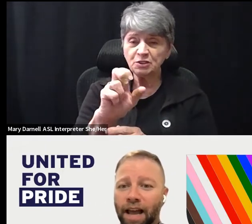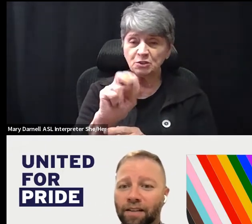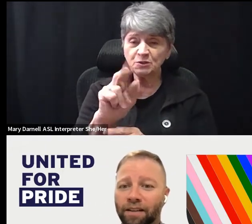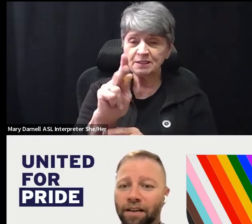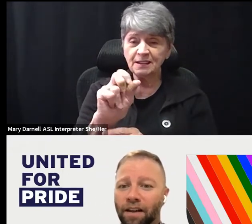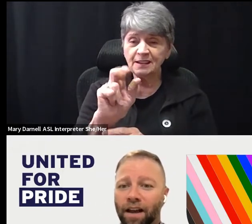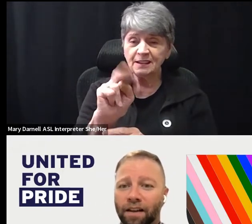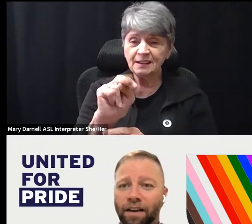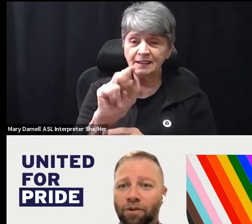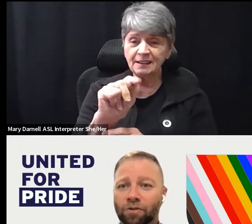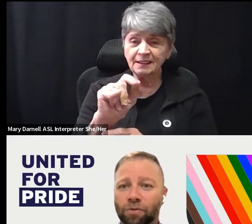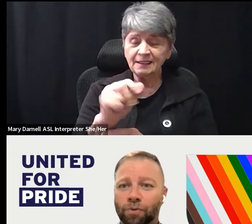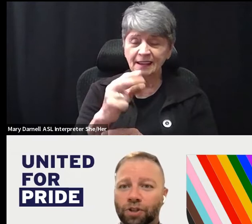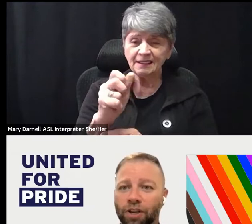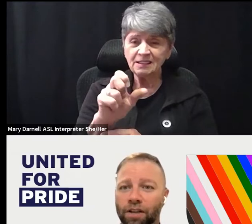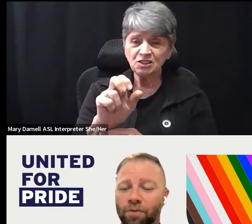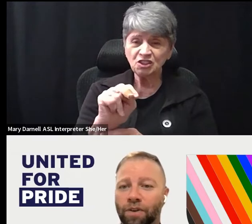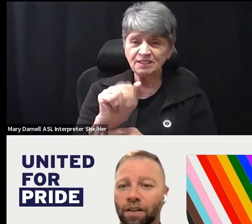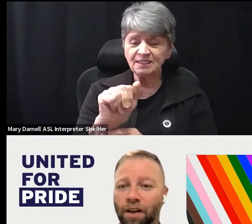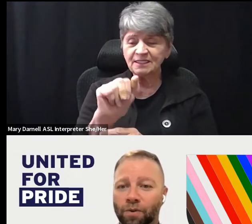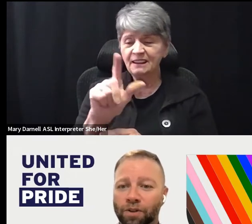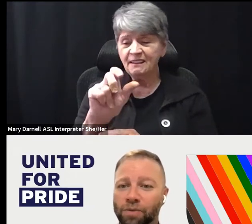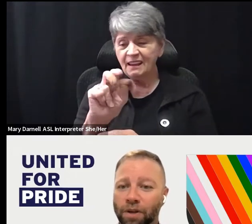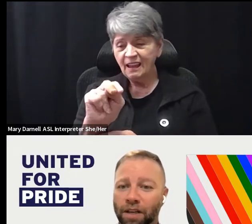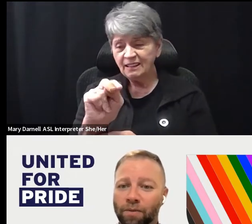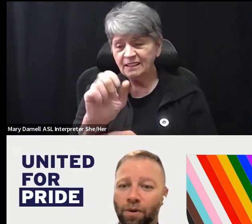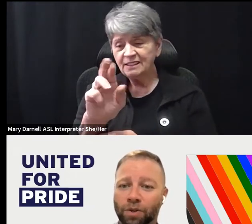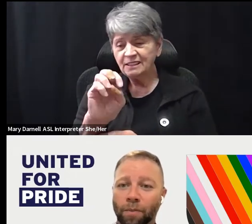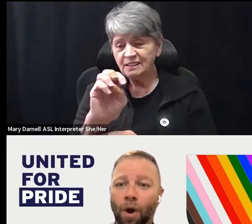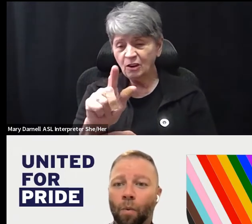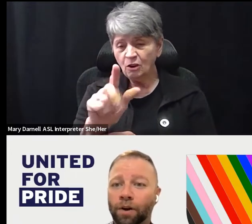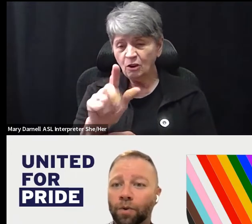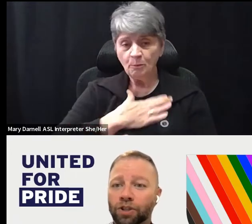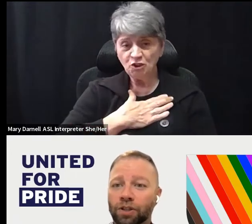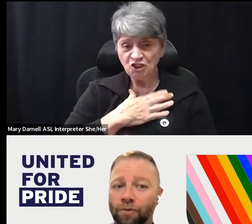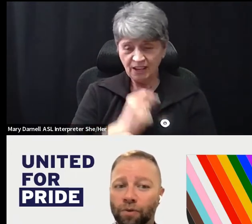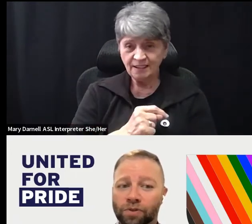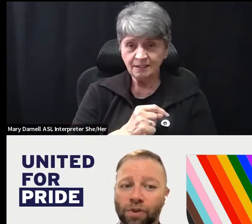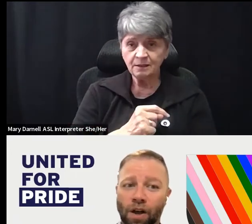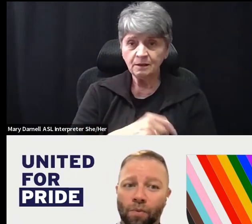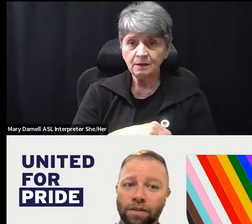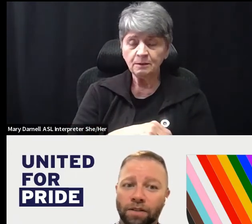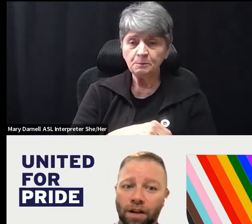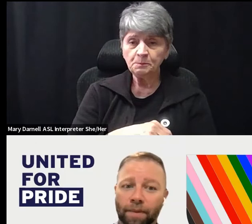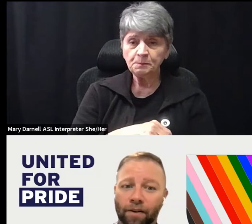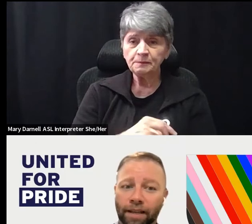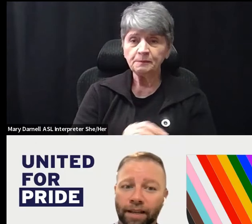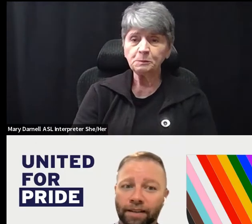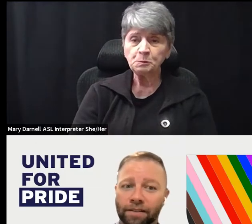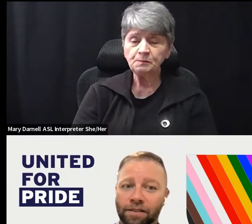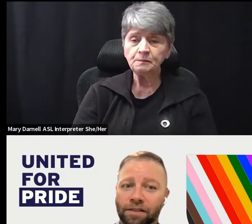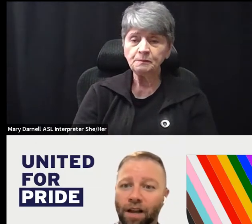Jason, Alan, Carol, we appreciate it. We've got a lot of questions. We're going to keep going to them. One question that folks want to talk